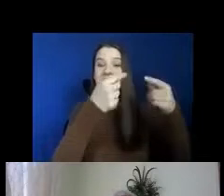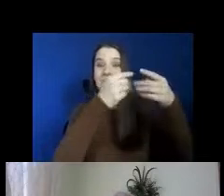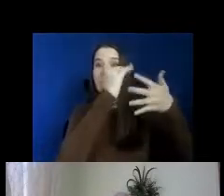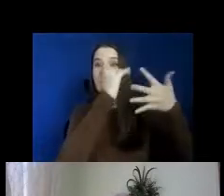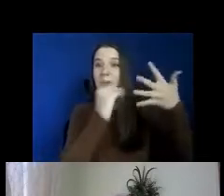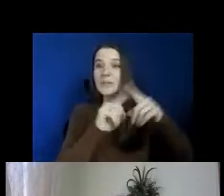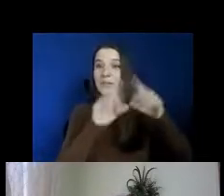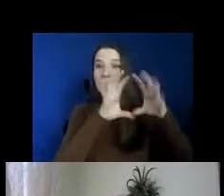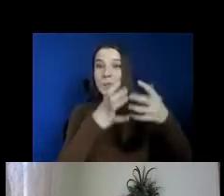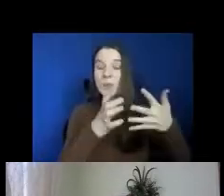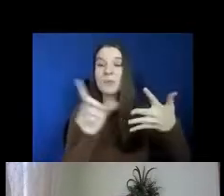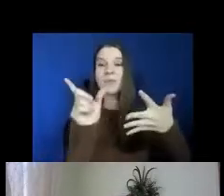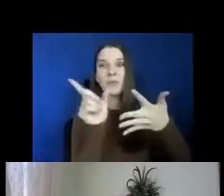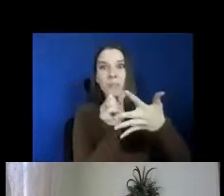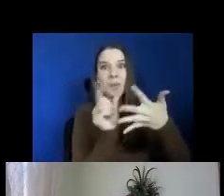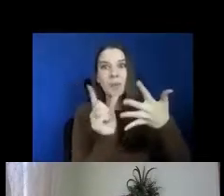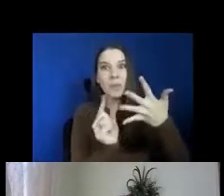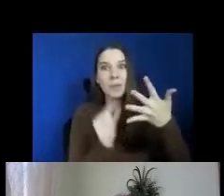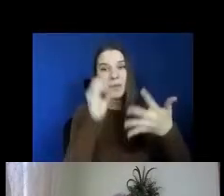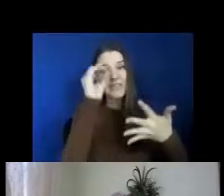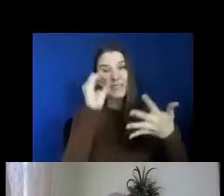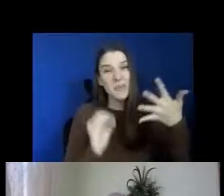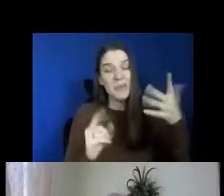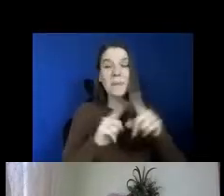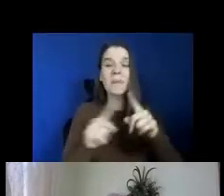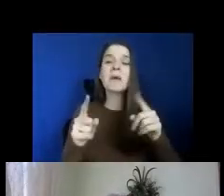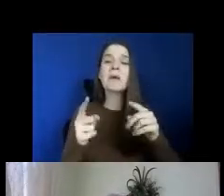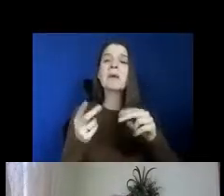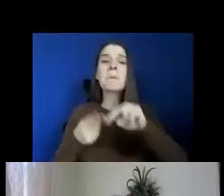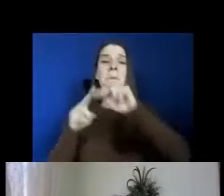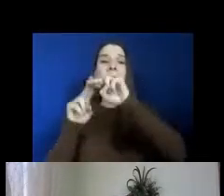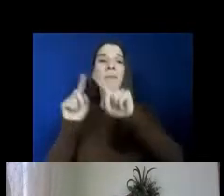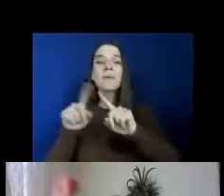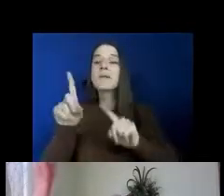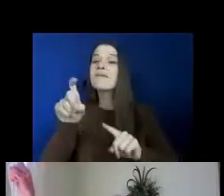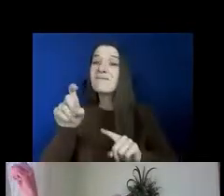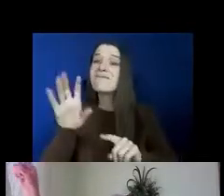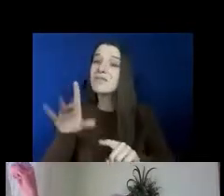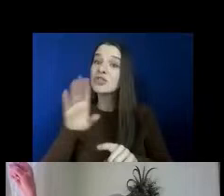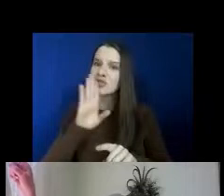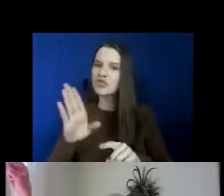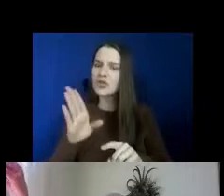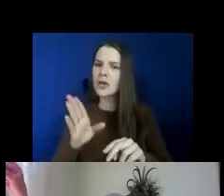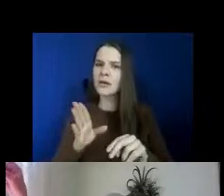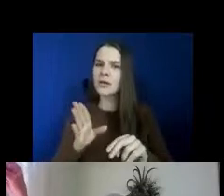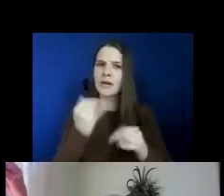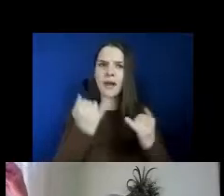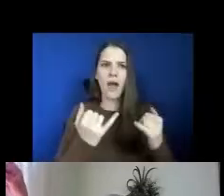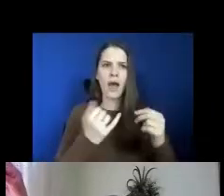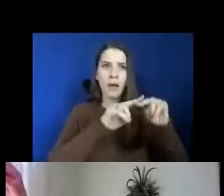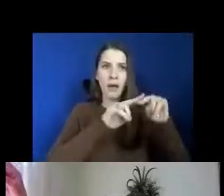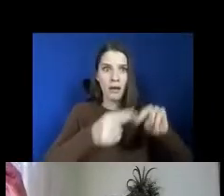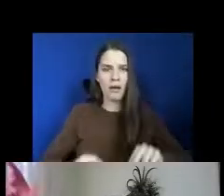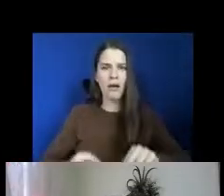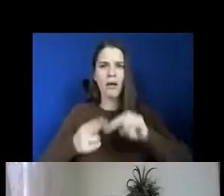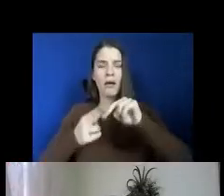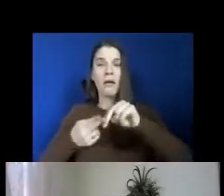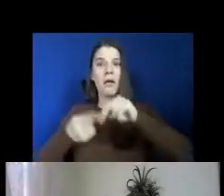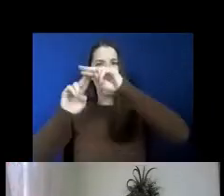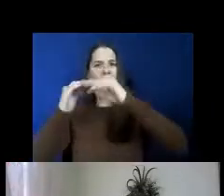has rebounded, but technically it should rebound above above